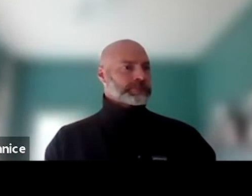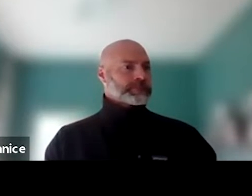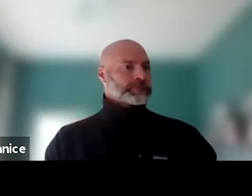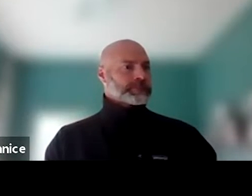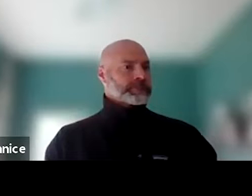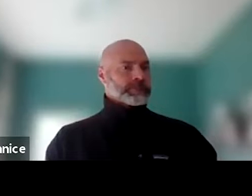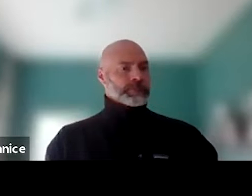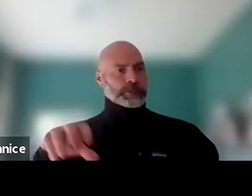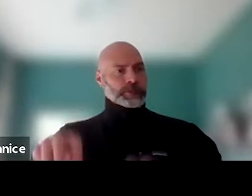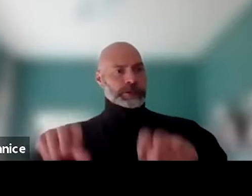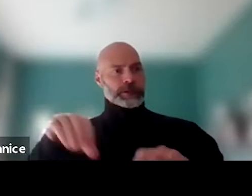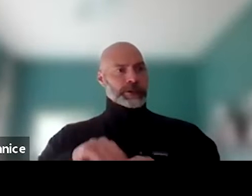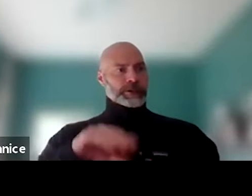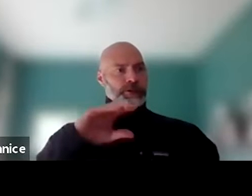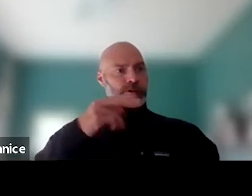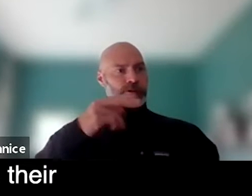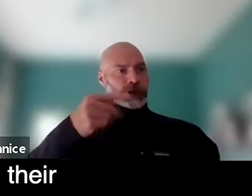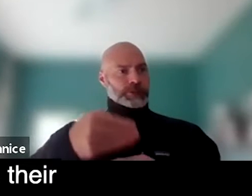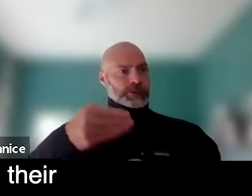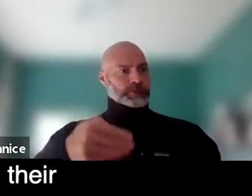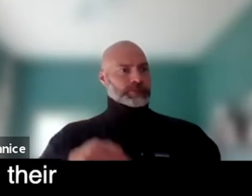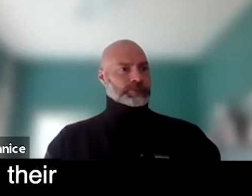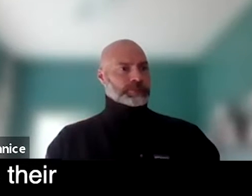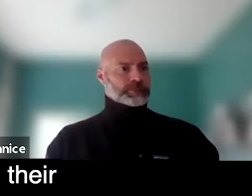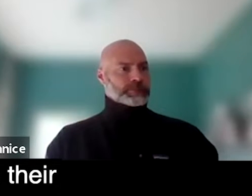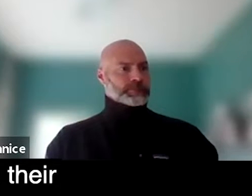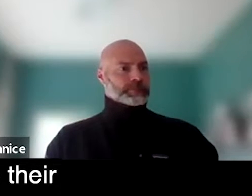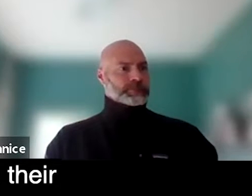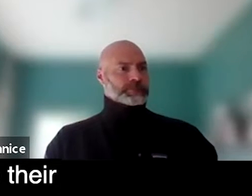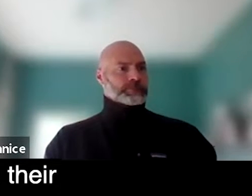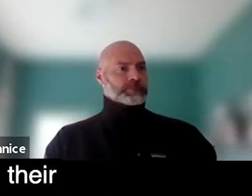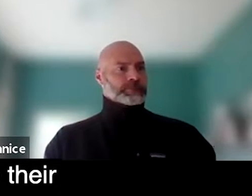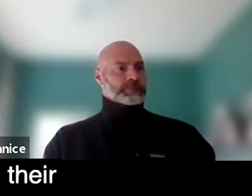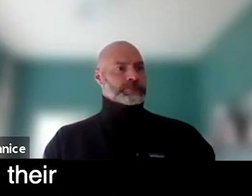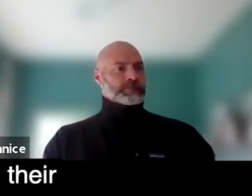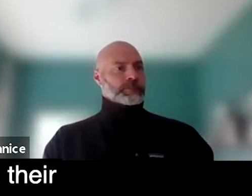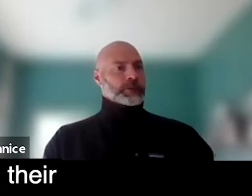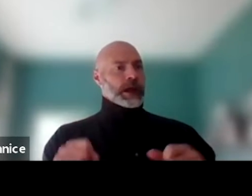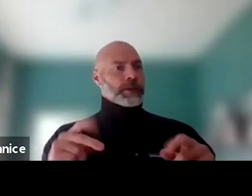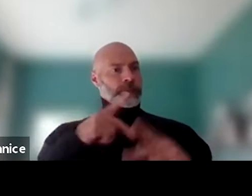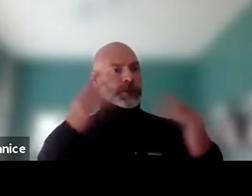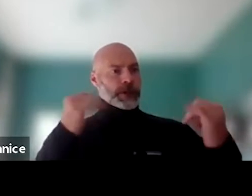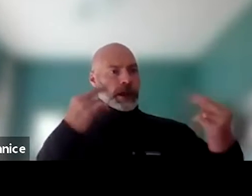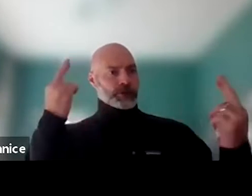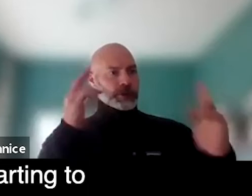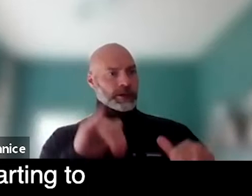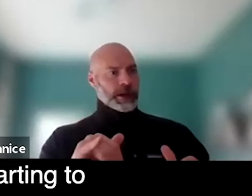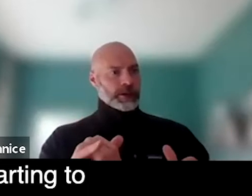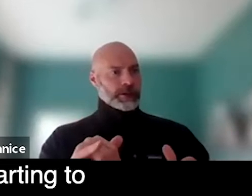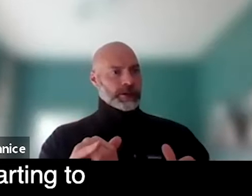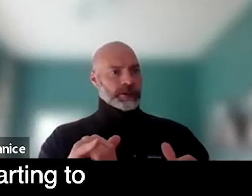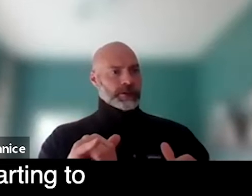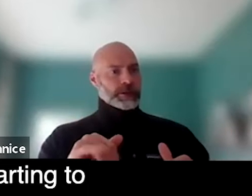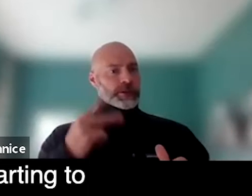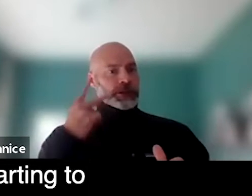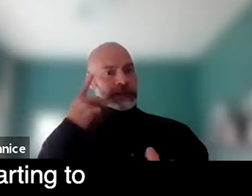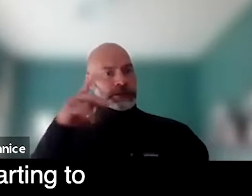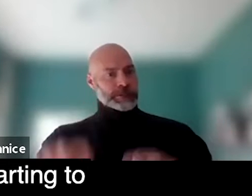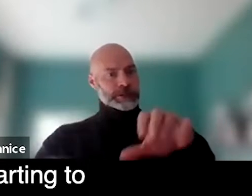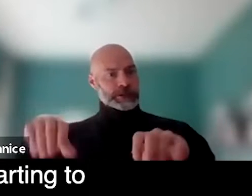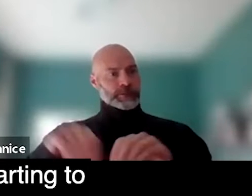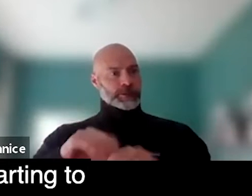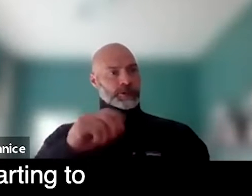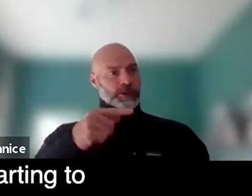this person didn't like to speak up. They would type their responses in the chat window. And people are starting to